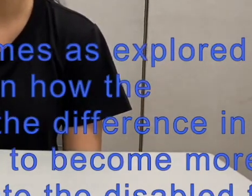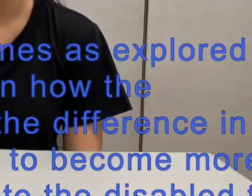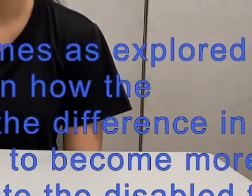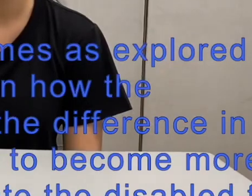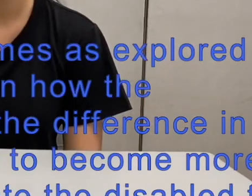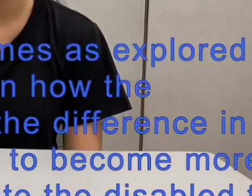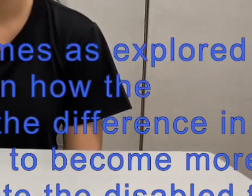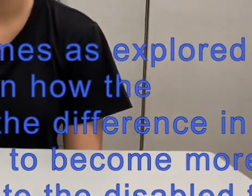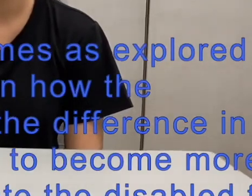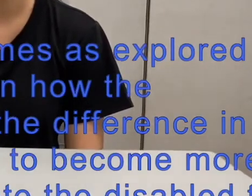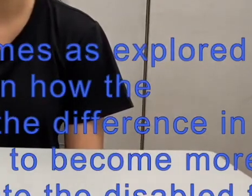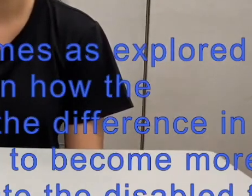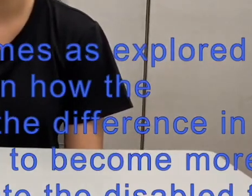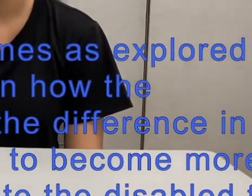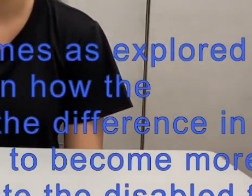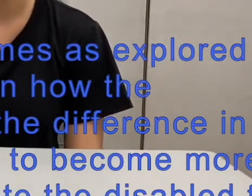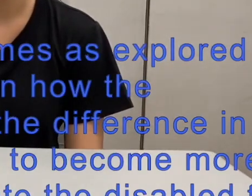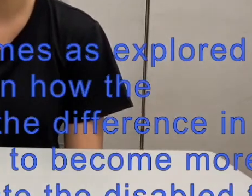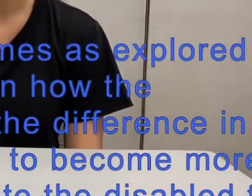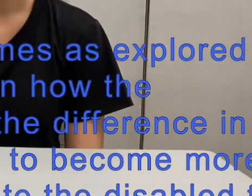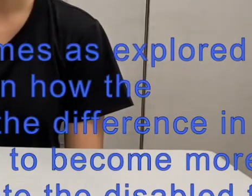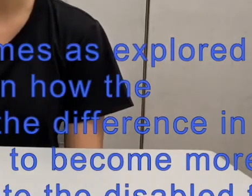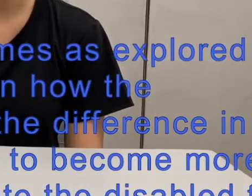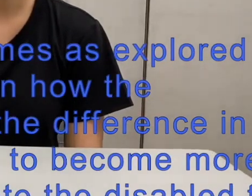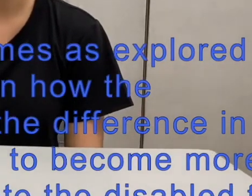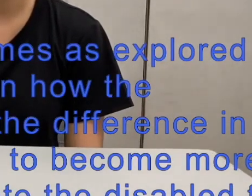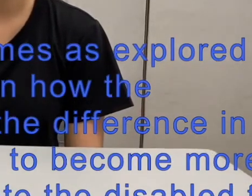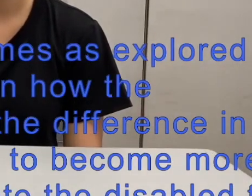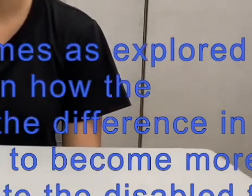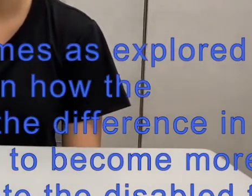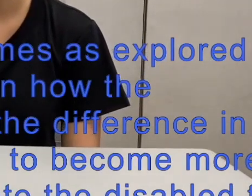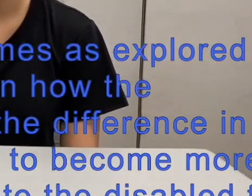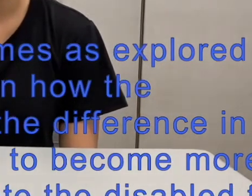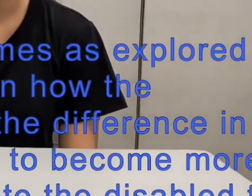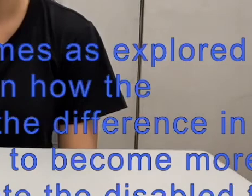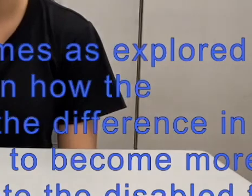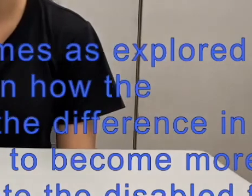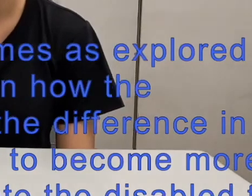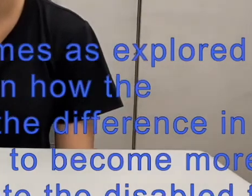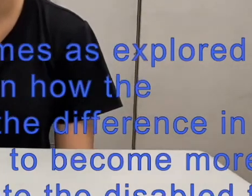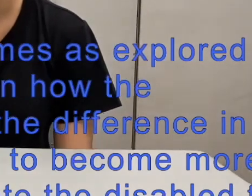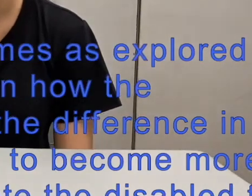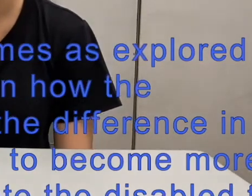as well as the difference in rules modified for them. This allowed me to become more sensitive to the